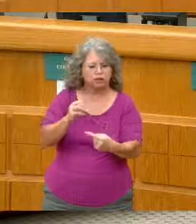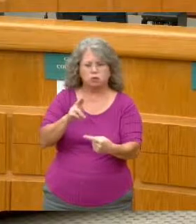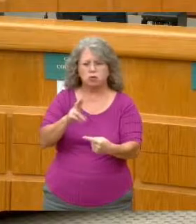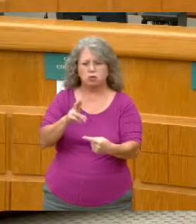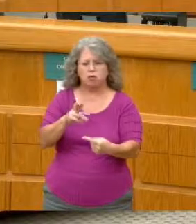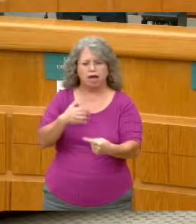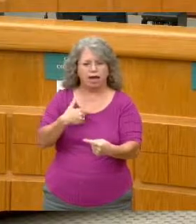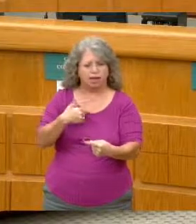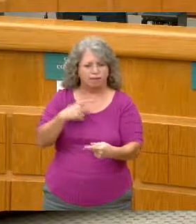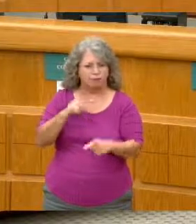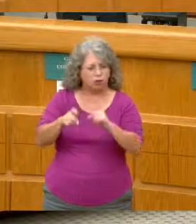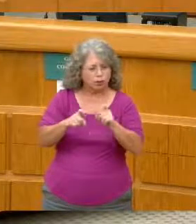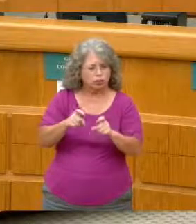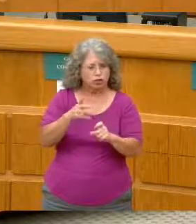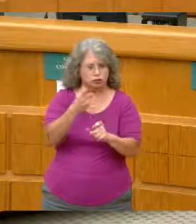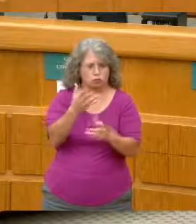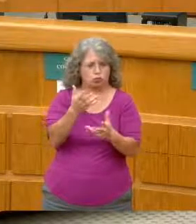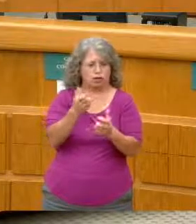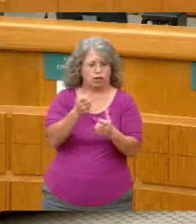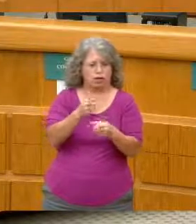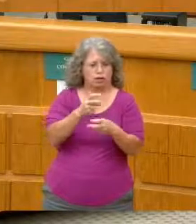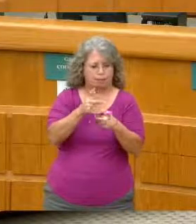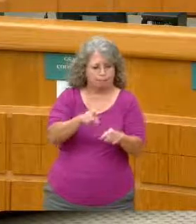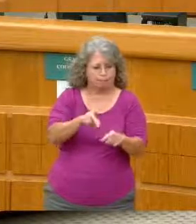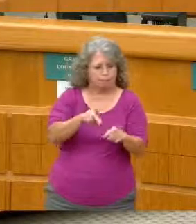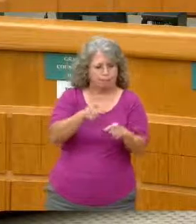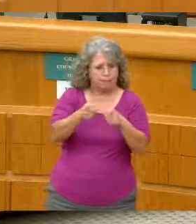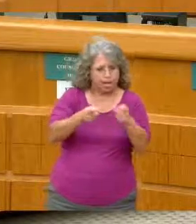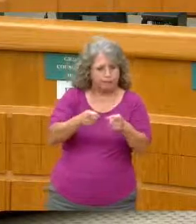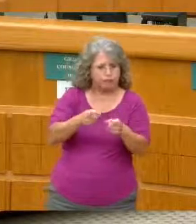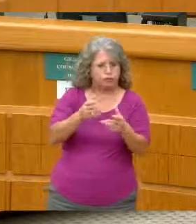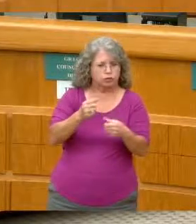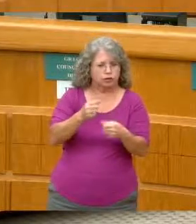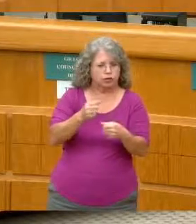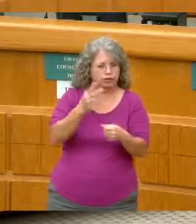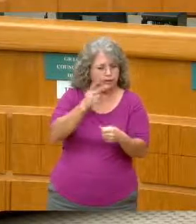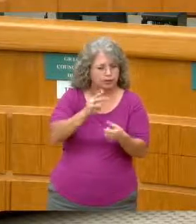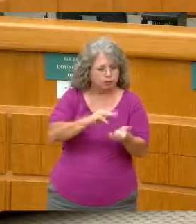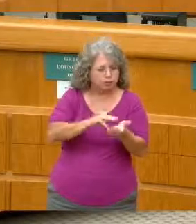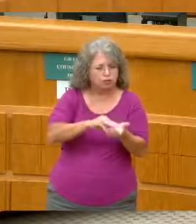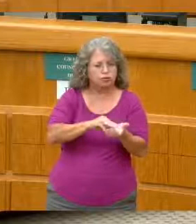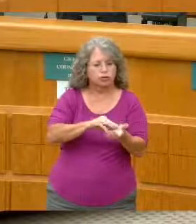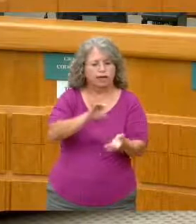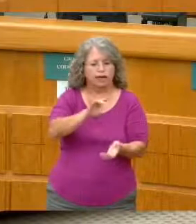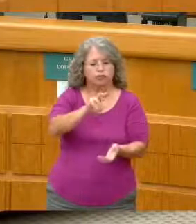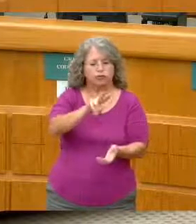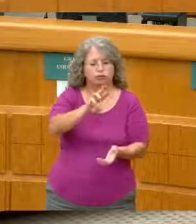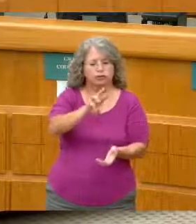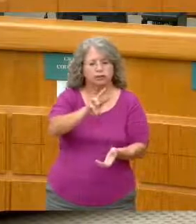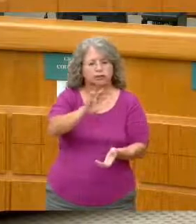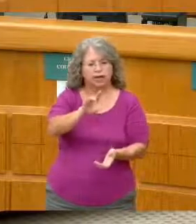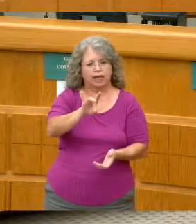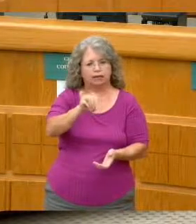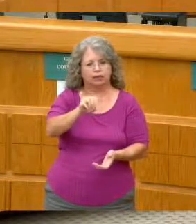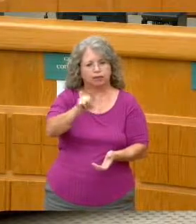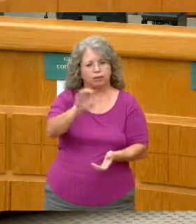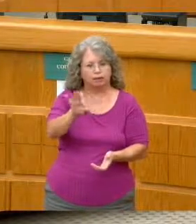want to manage this virus that has affected you and your body, this number can help you,